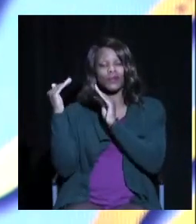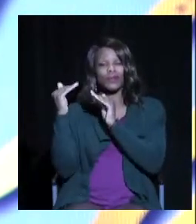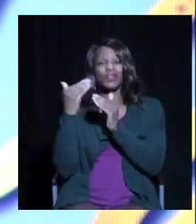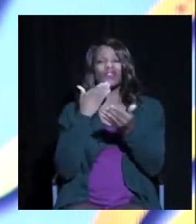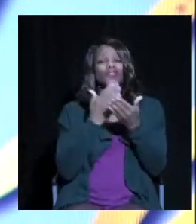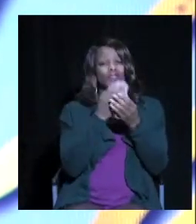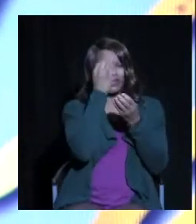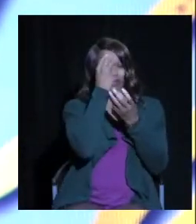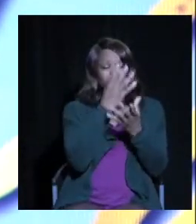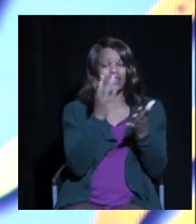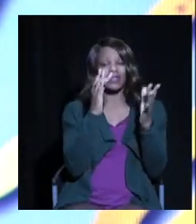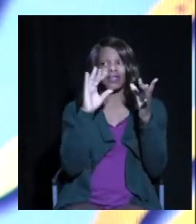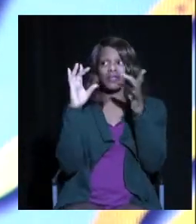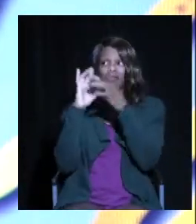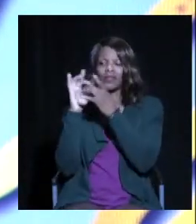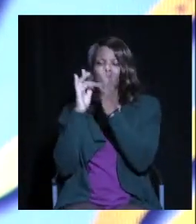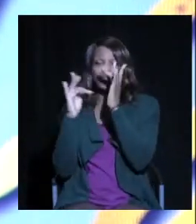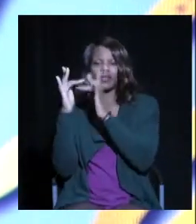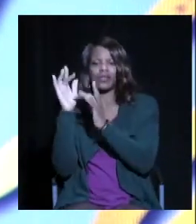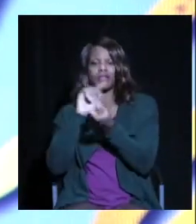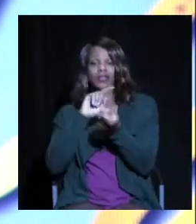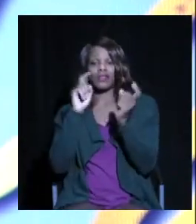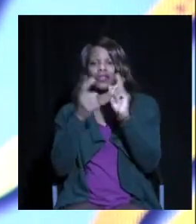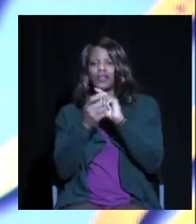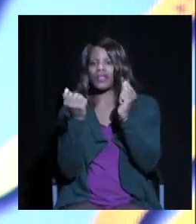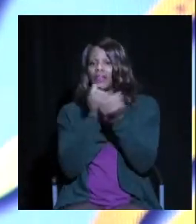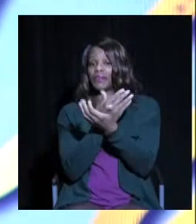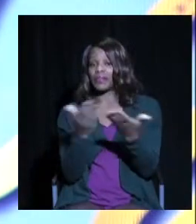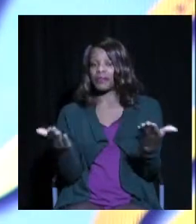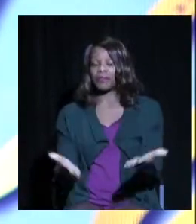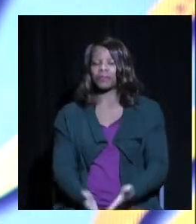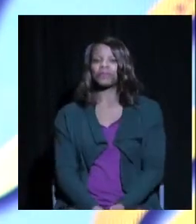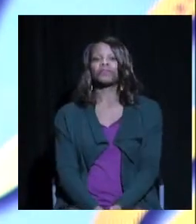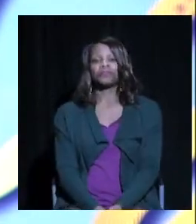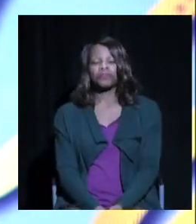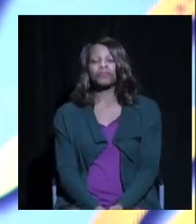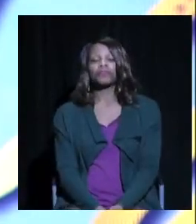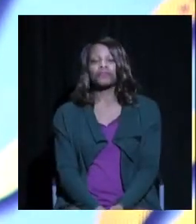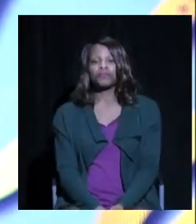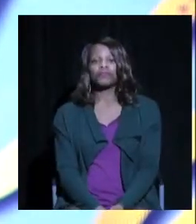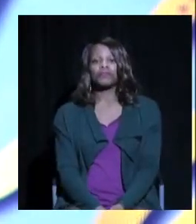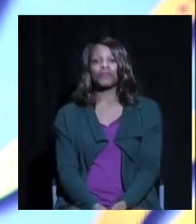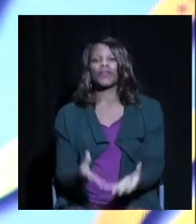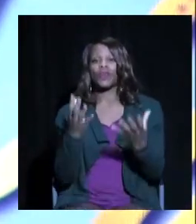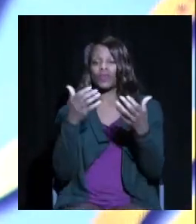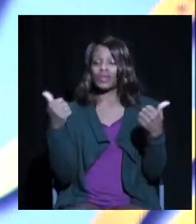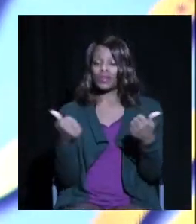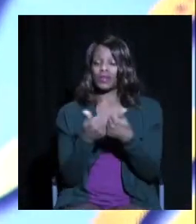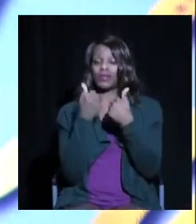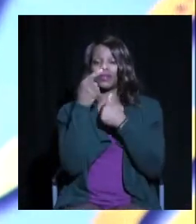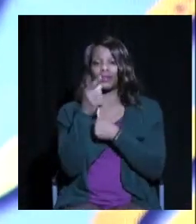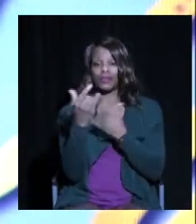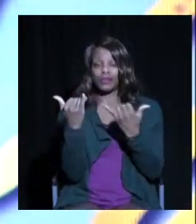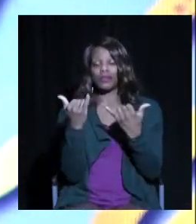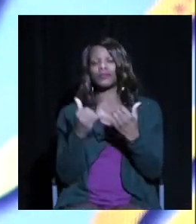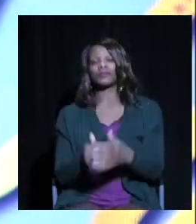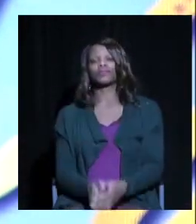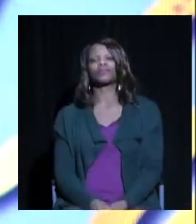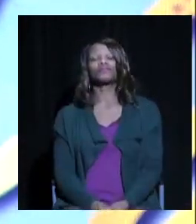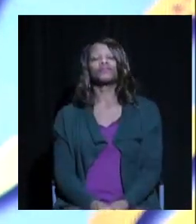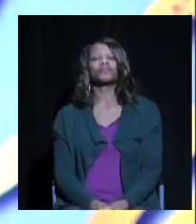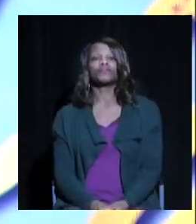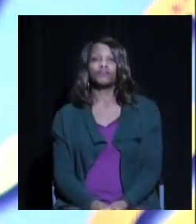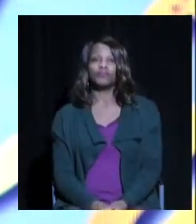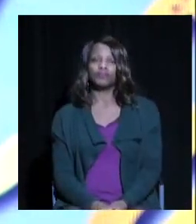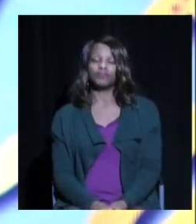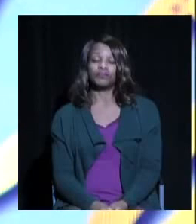news about Jesus that changes it all. And here's how I want to challenge you in light of that. Here's your challenge